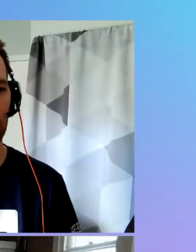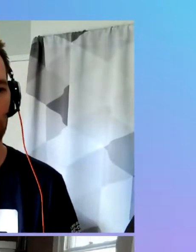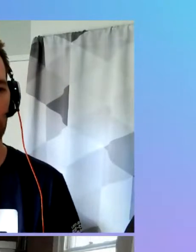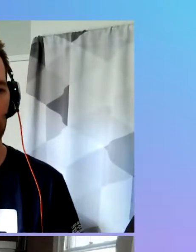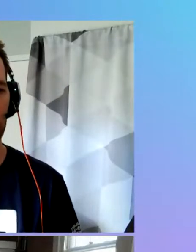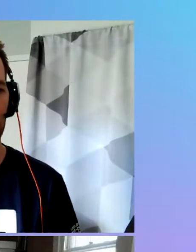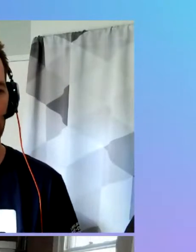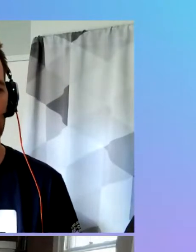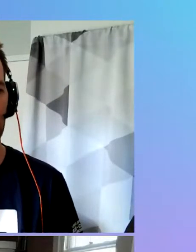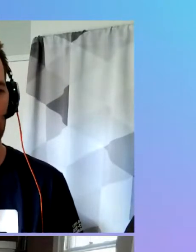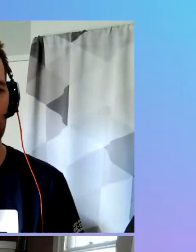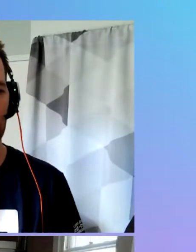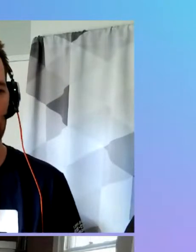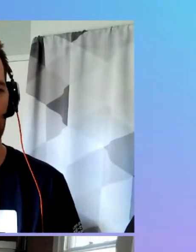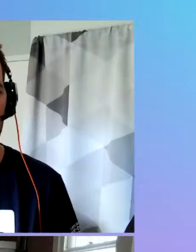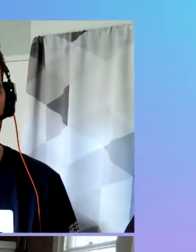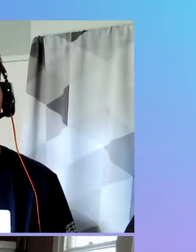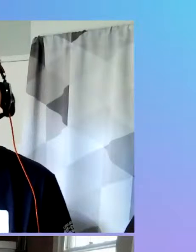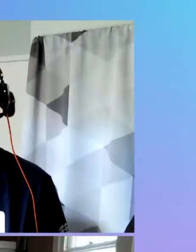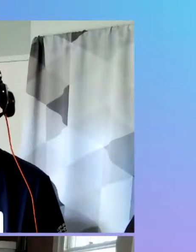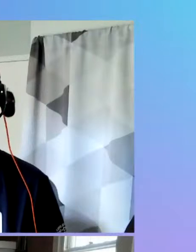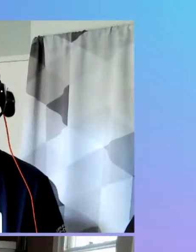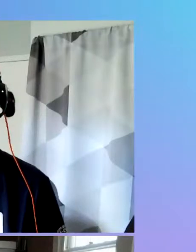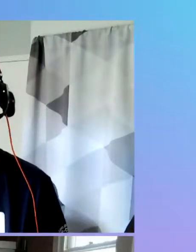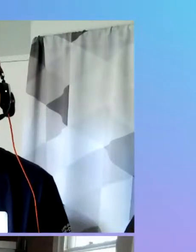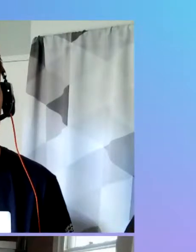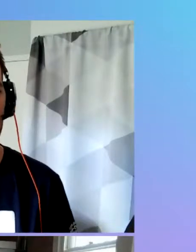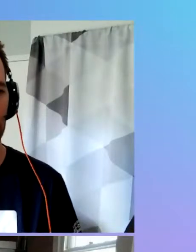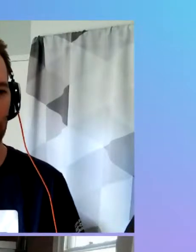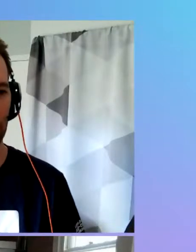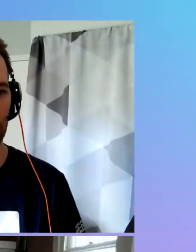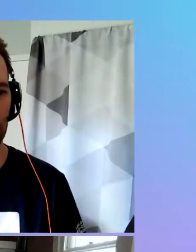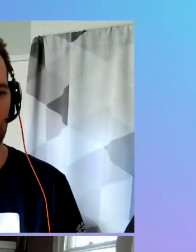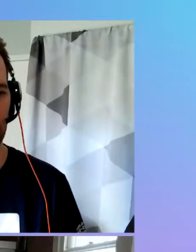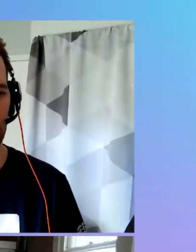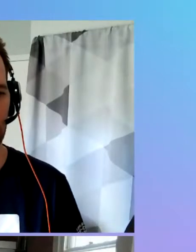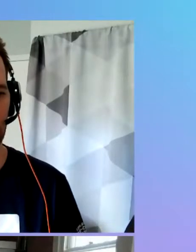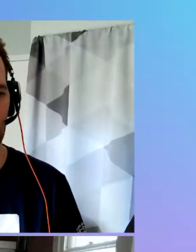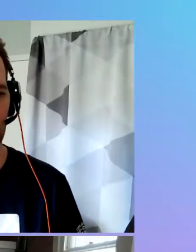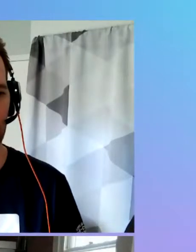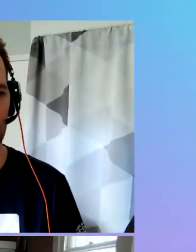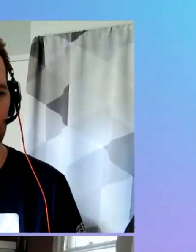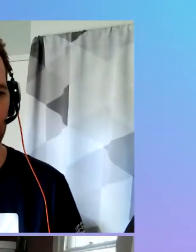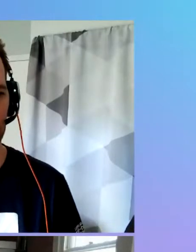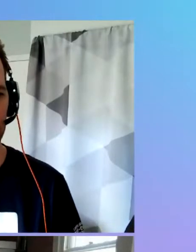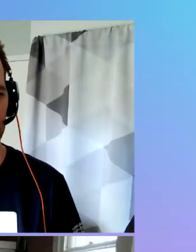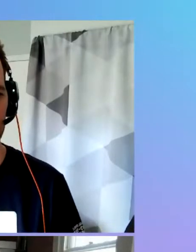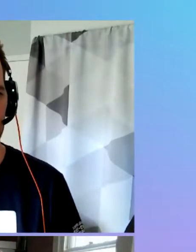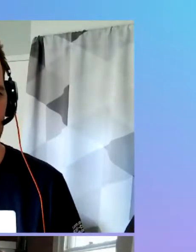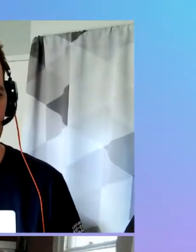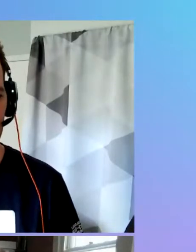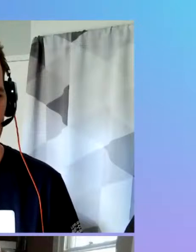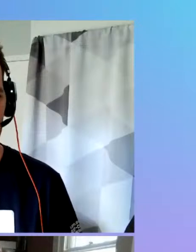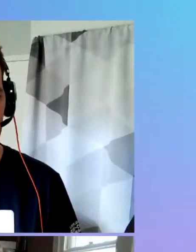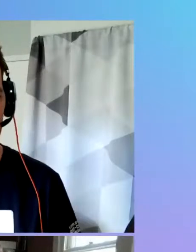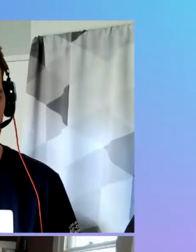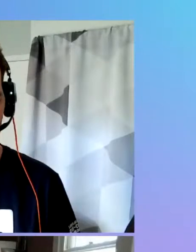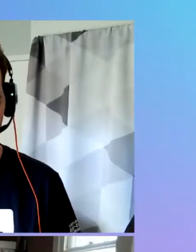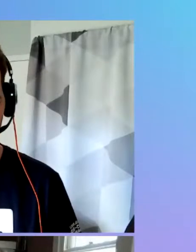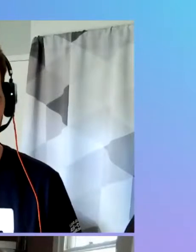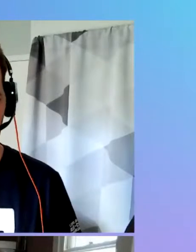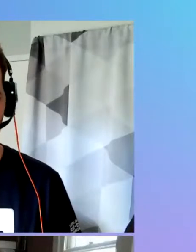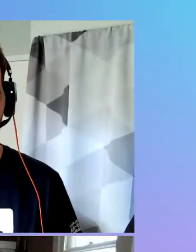resume that clearly shows these have been my responsibilities in technical web accessibility. You can either create that resume,